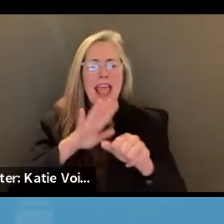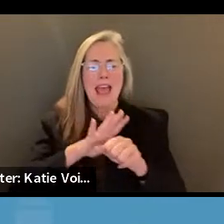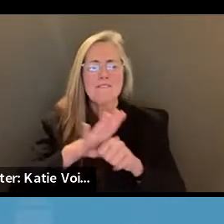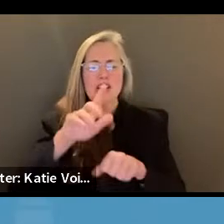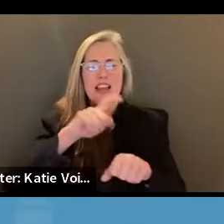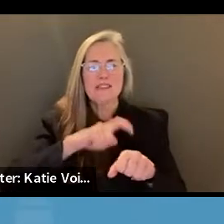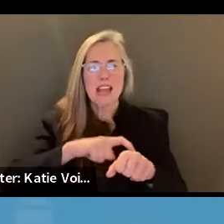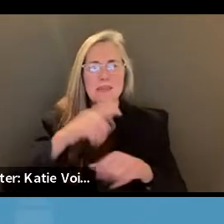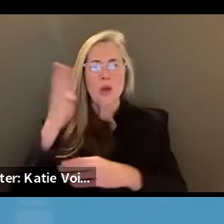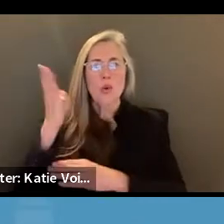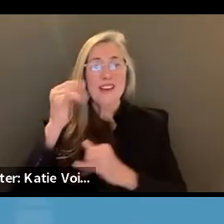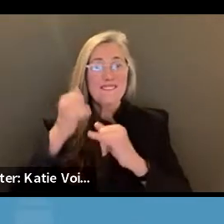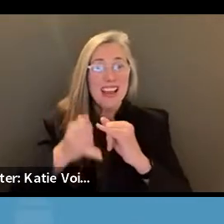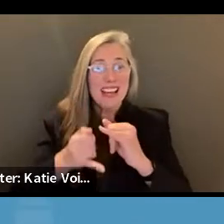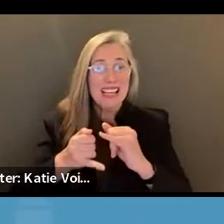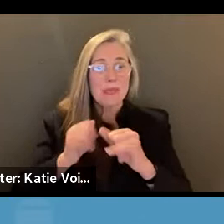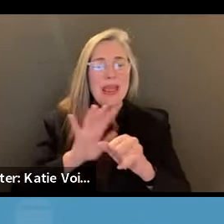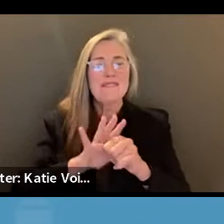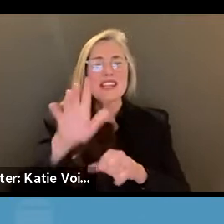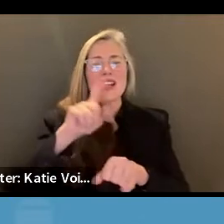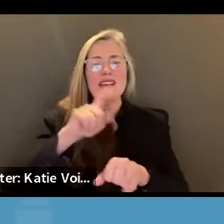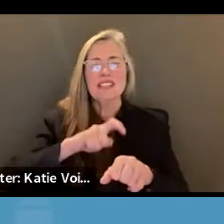final thing, we have enough time